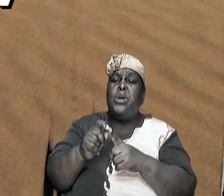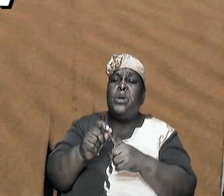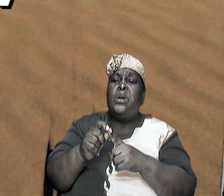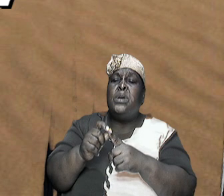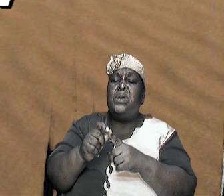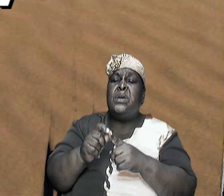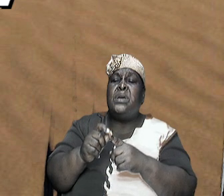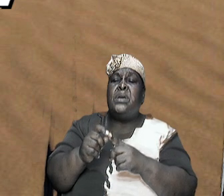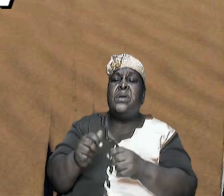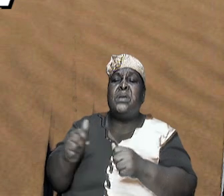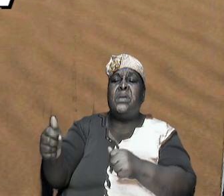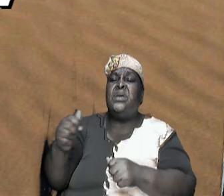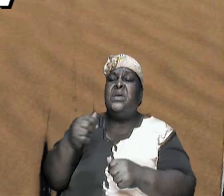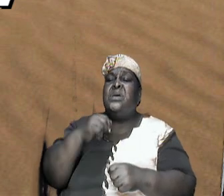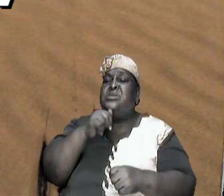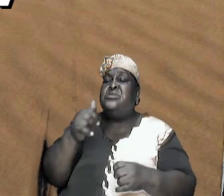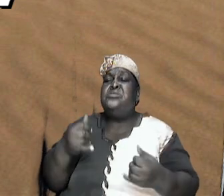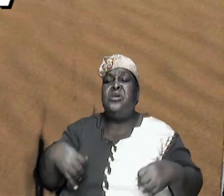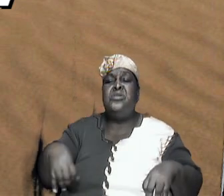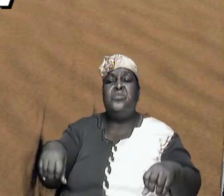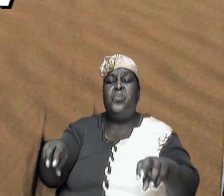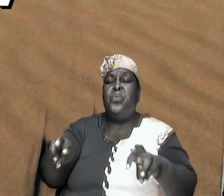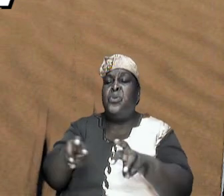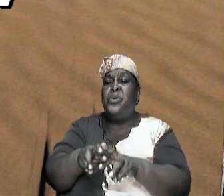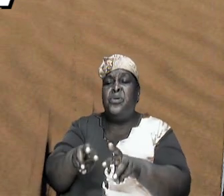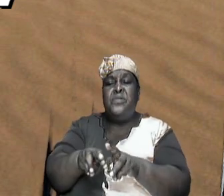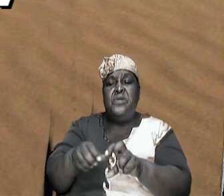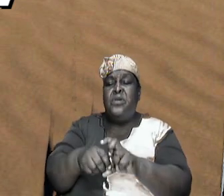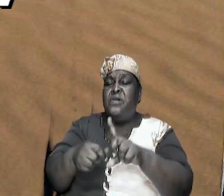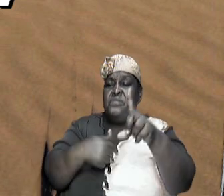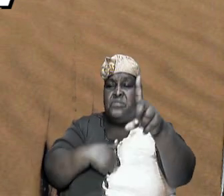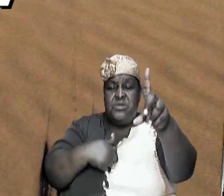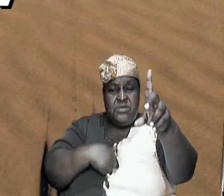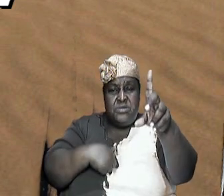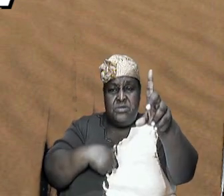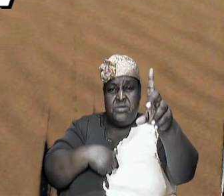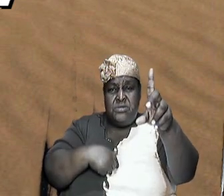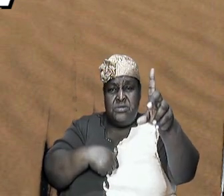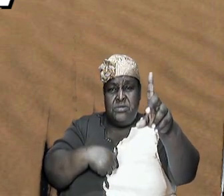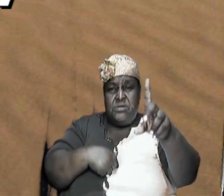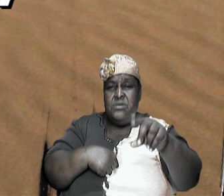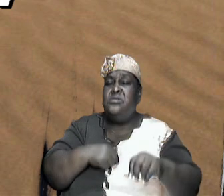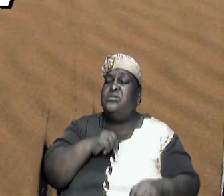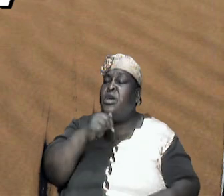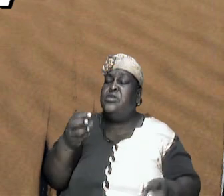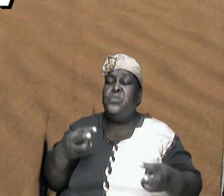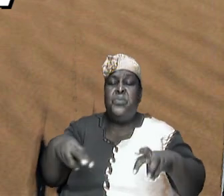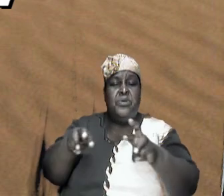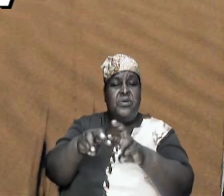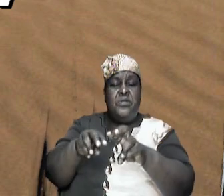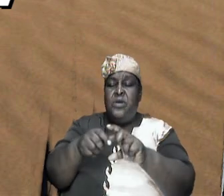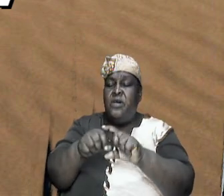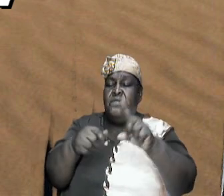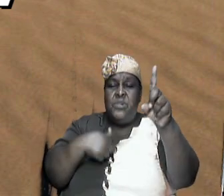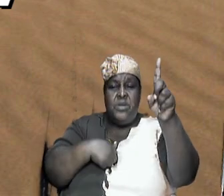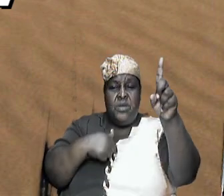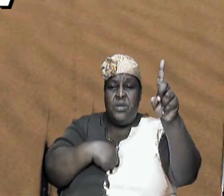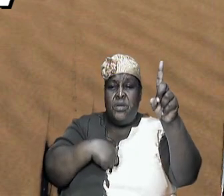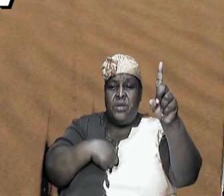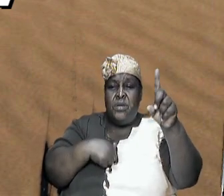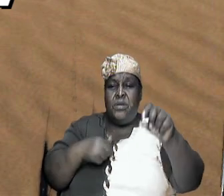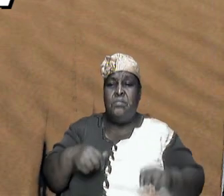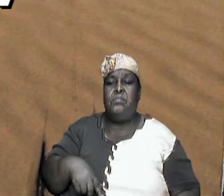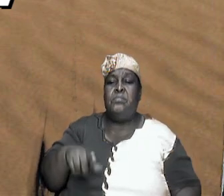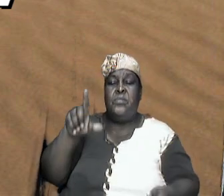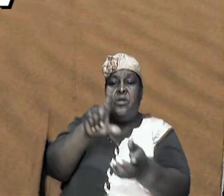phrase, is not worthy of me. Is not worthy of me. Let us look